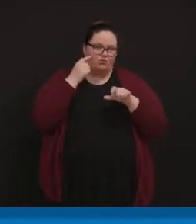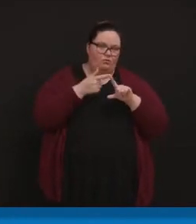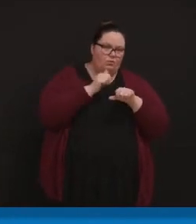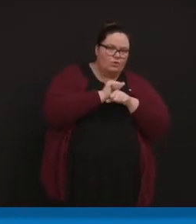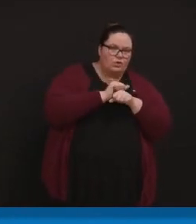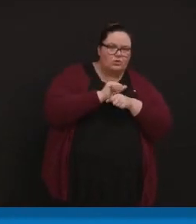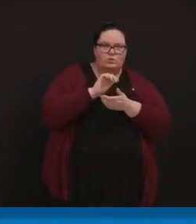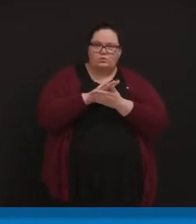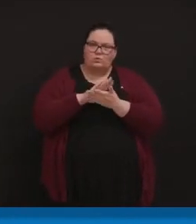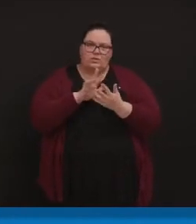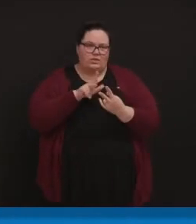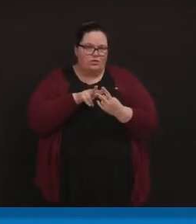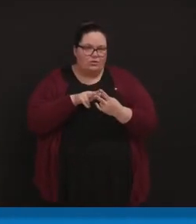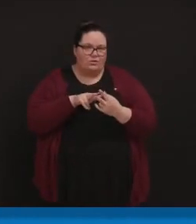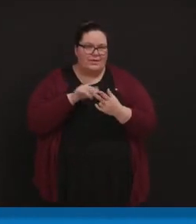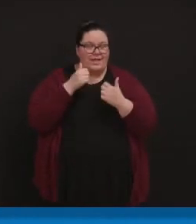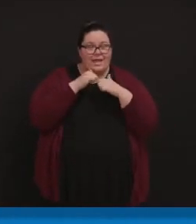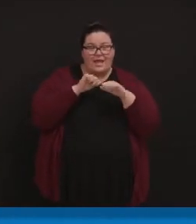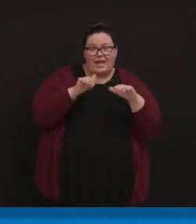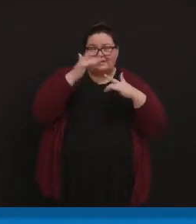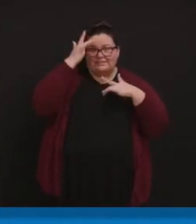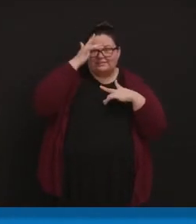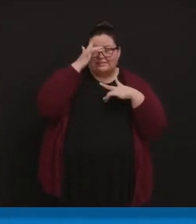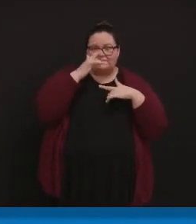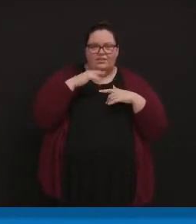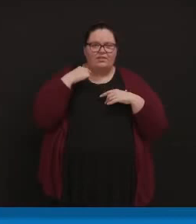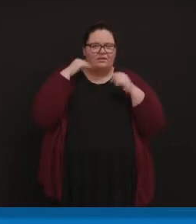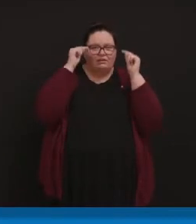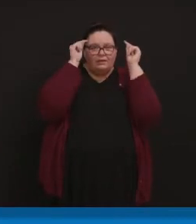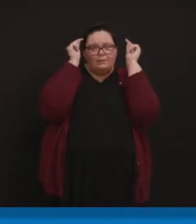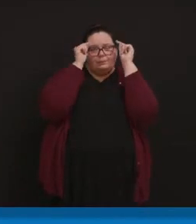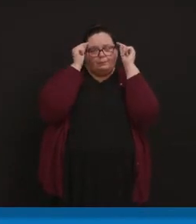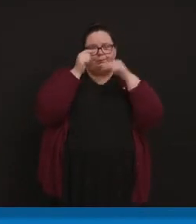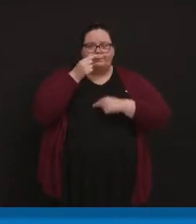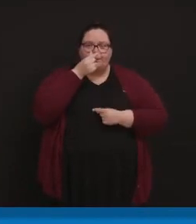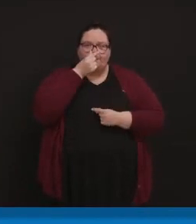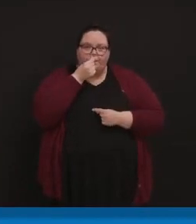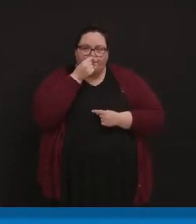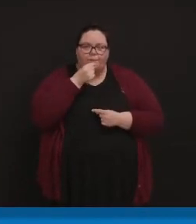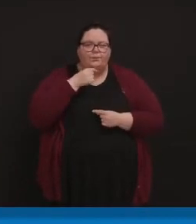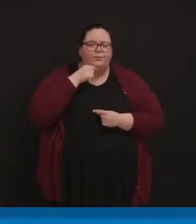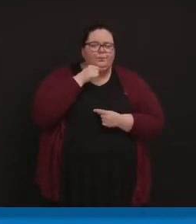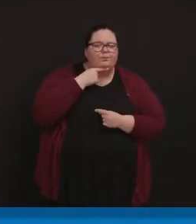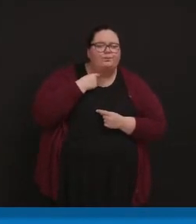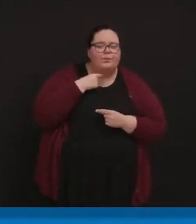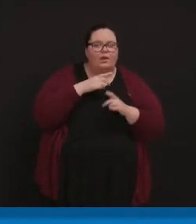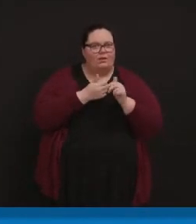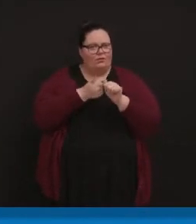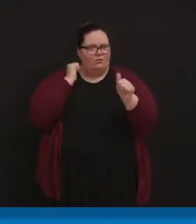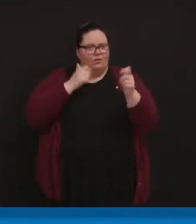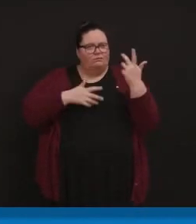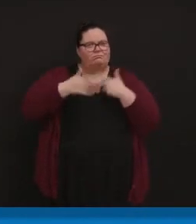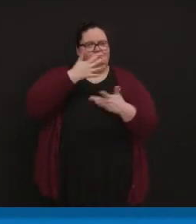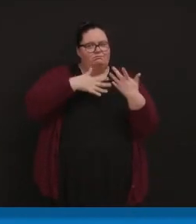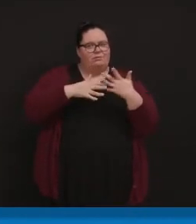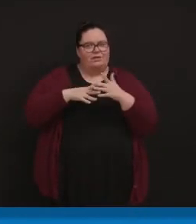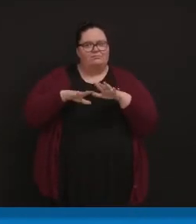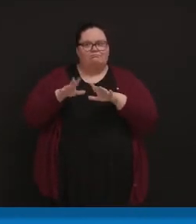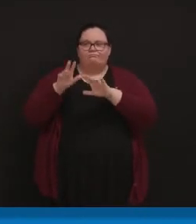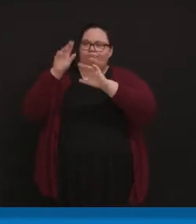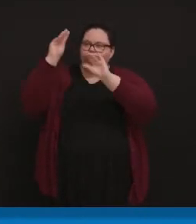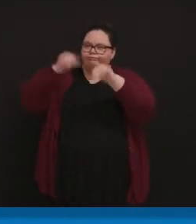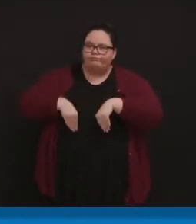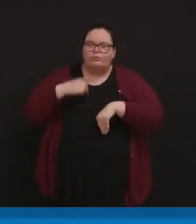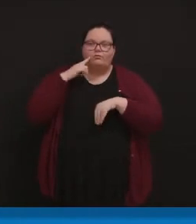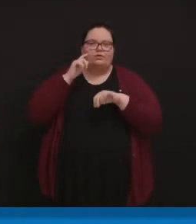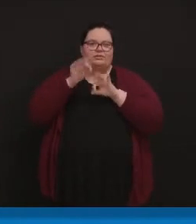you are experiencing any symptoms of COVID-19, no matter how trivial they may seem to you, please stay away from others and arrange for testing as soon as